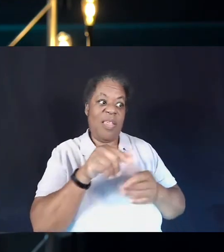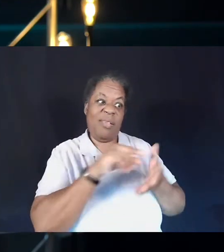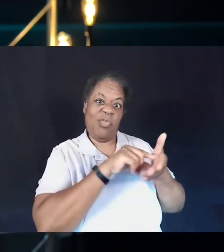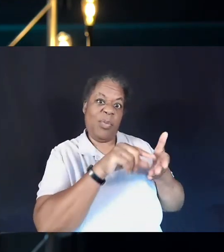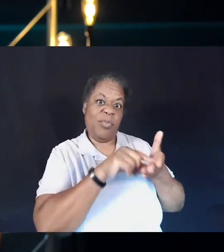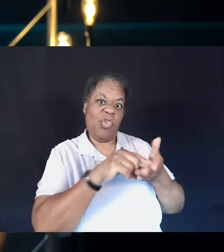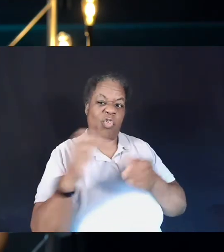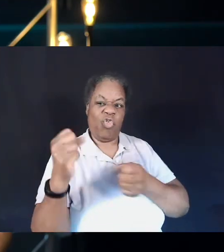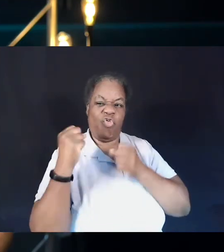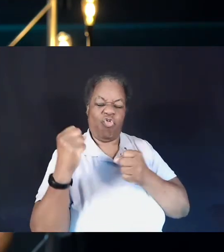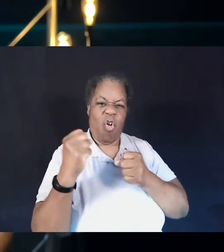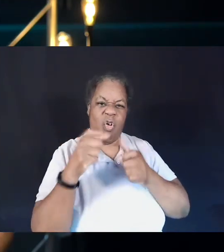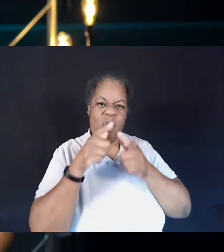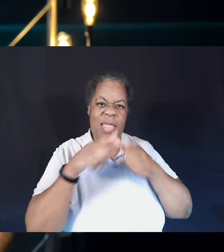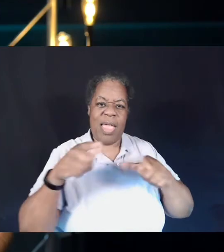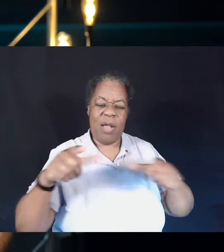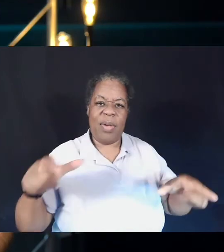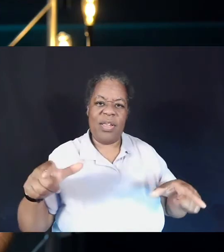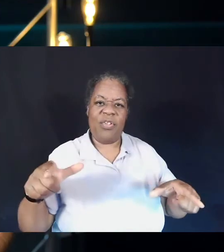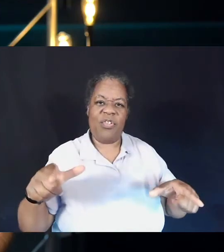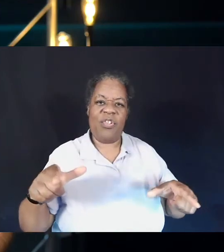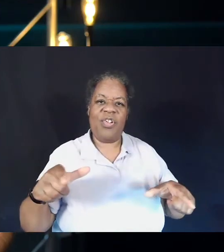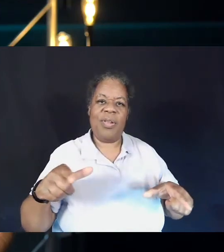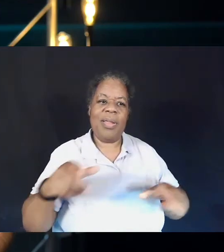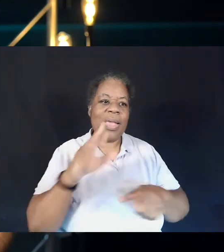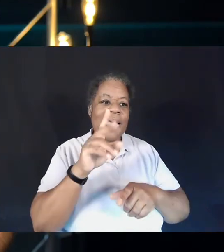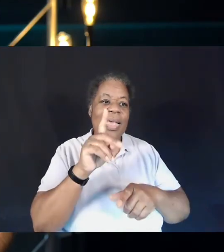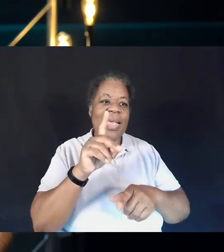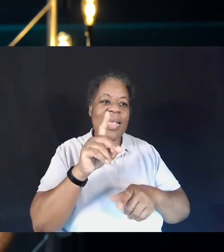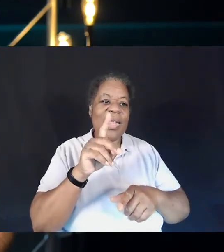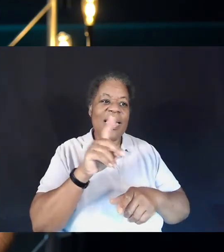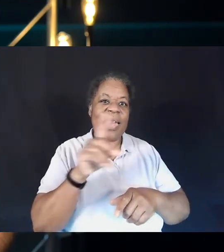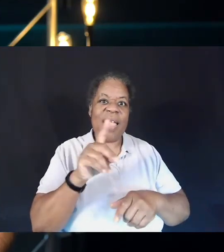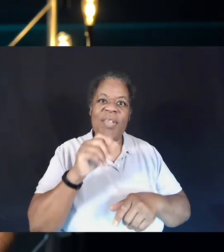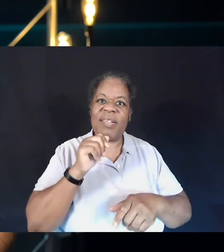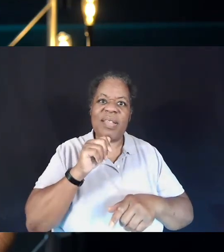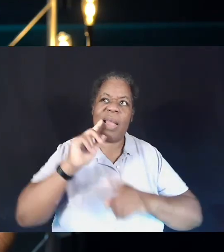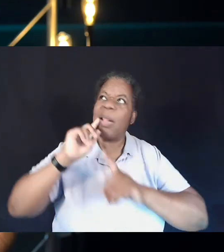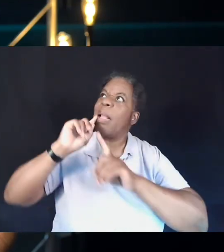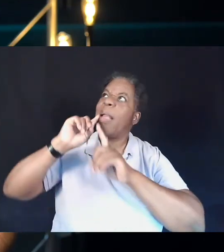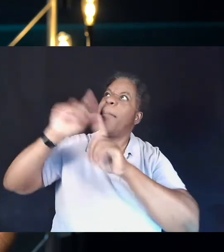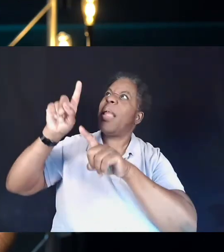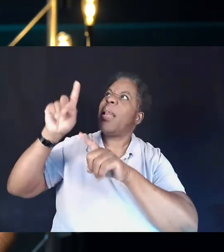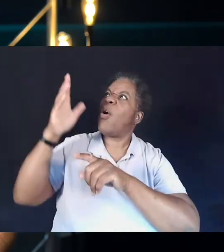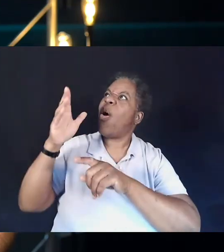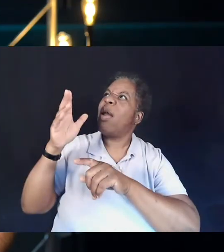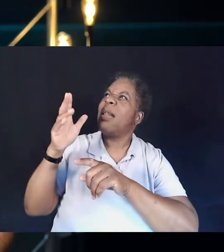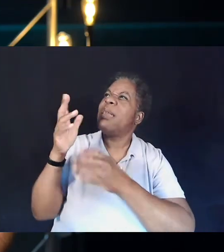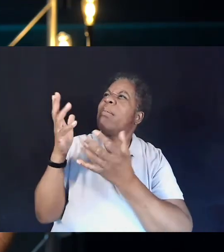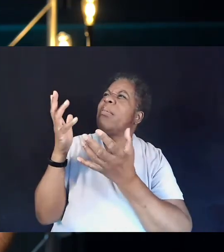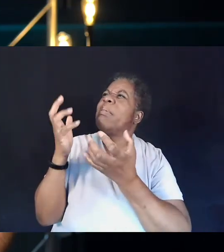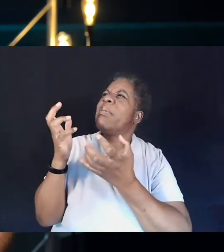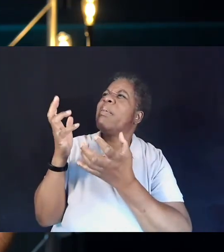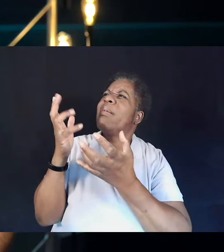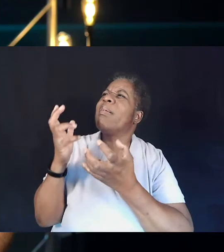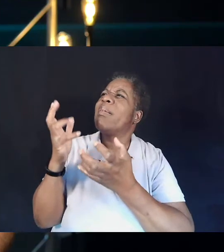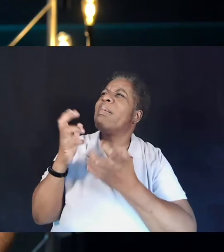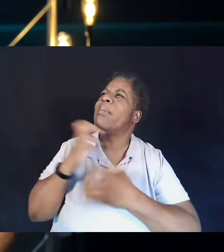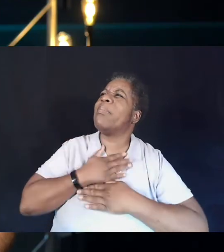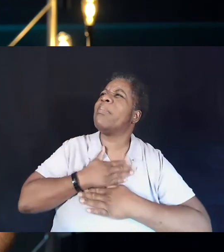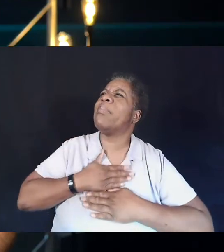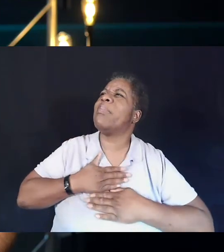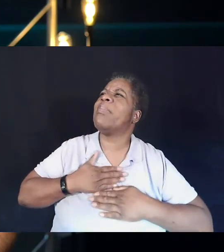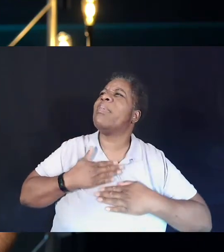The thing about it, though, is David isn't commanding God. He's begging him. And he's doing so in the